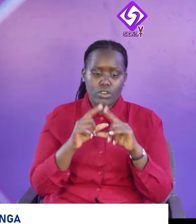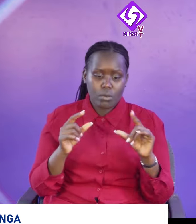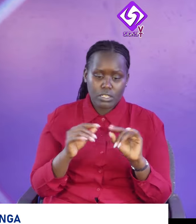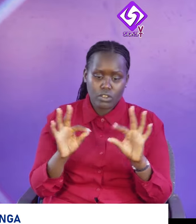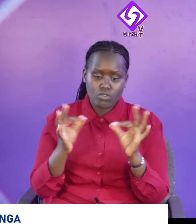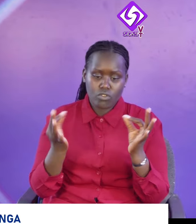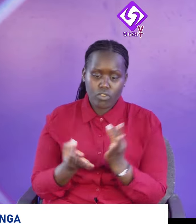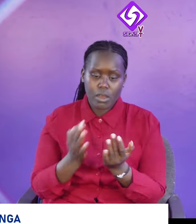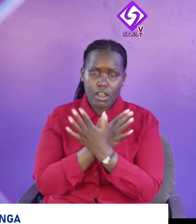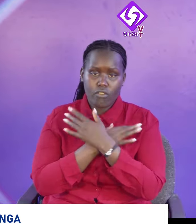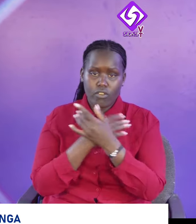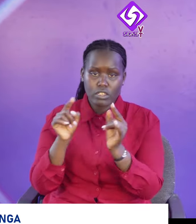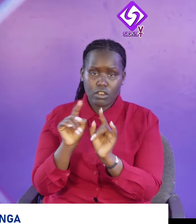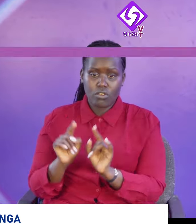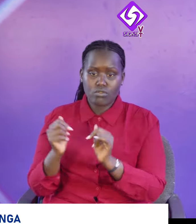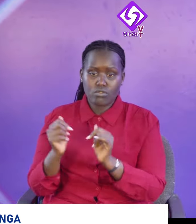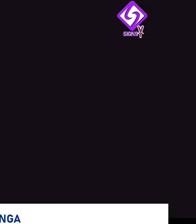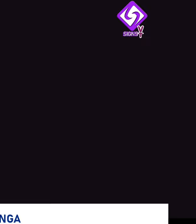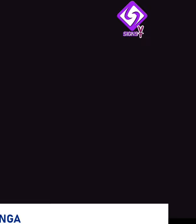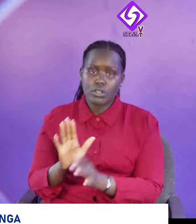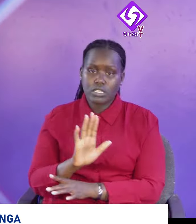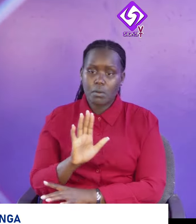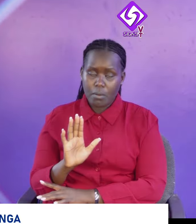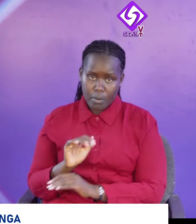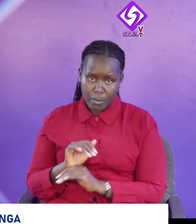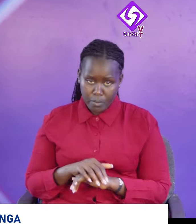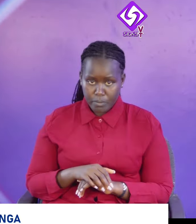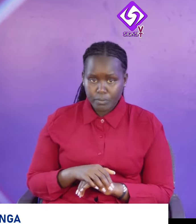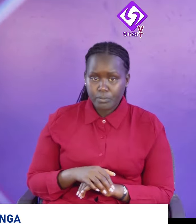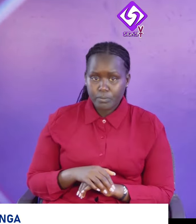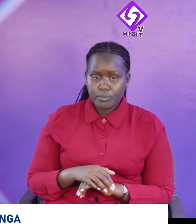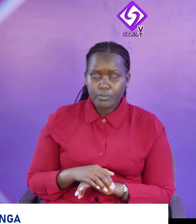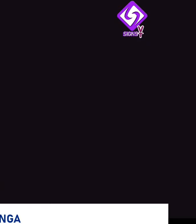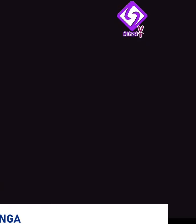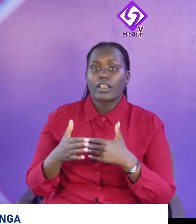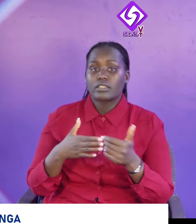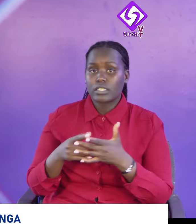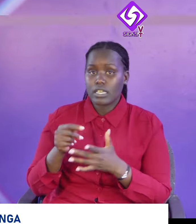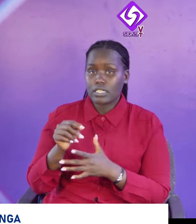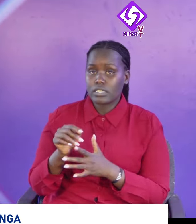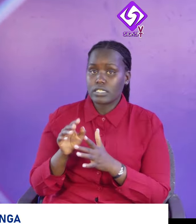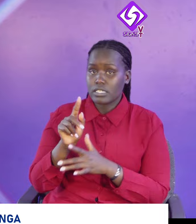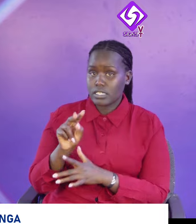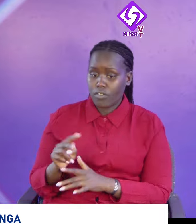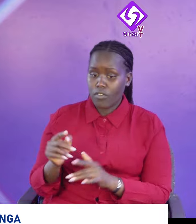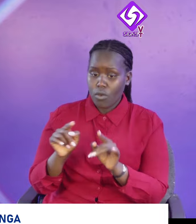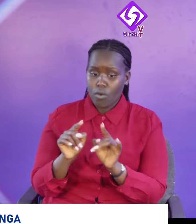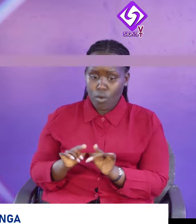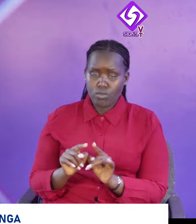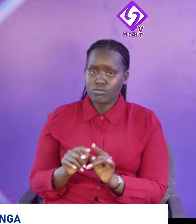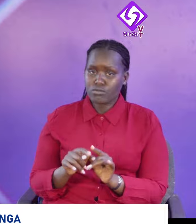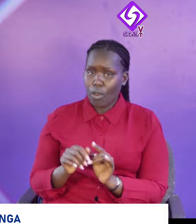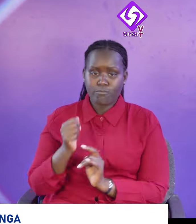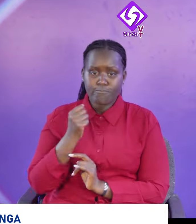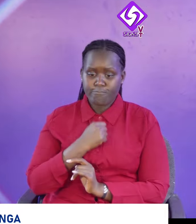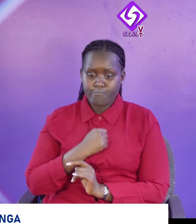friends, and supporters of the late ODM party leader. As Science Media, we also condole with the former